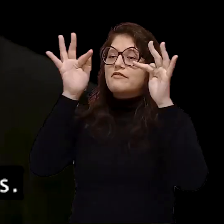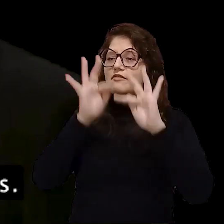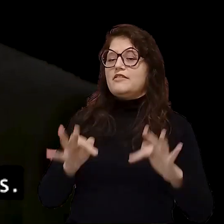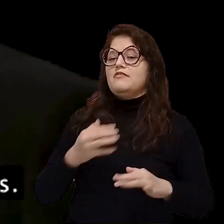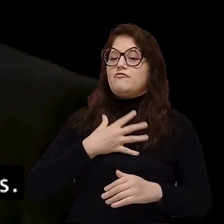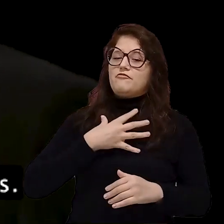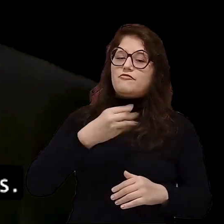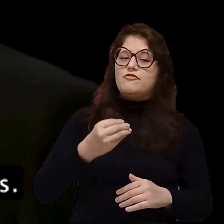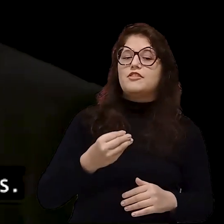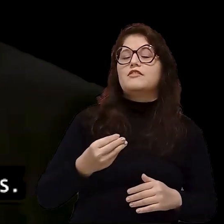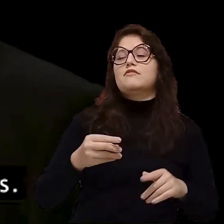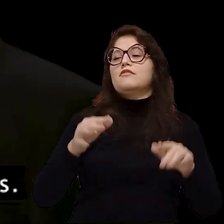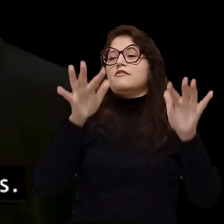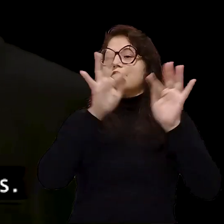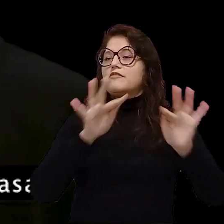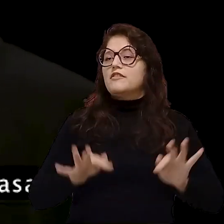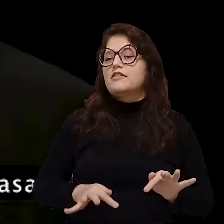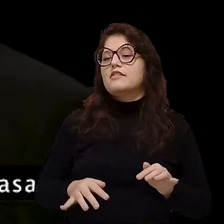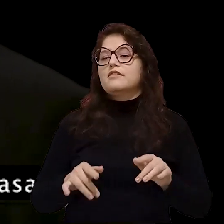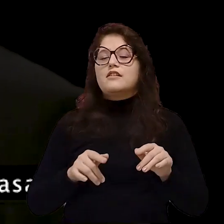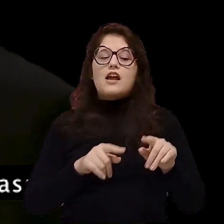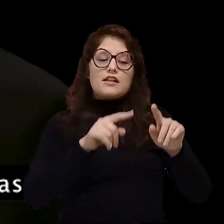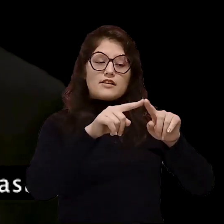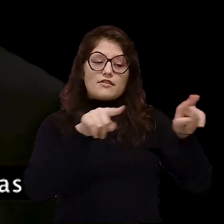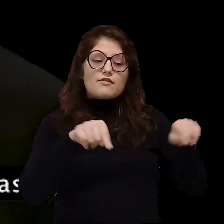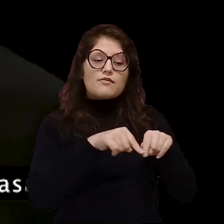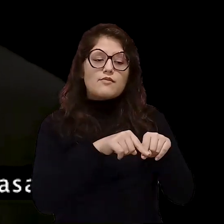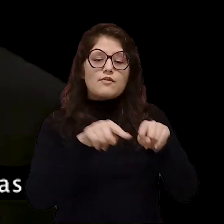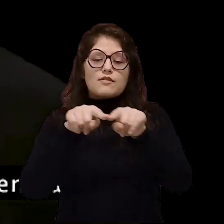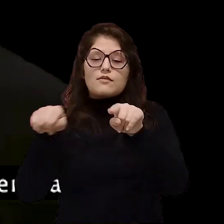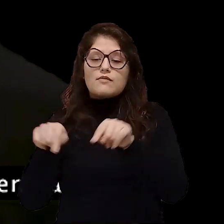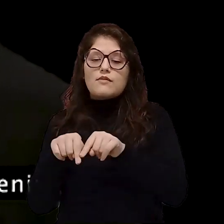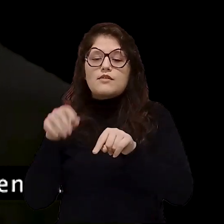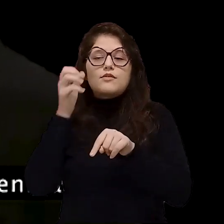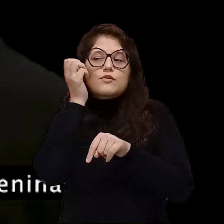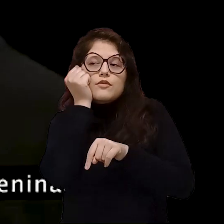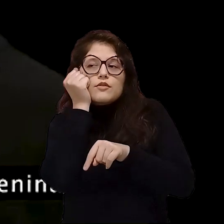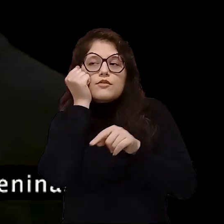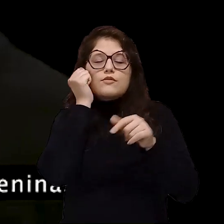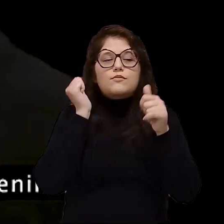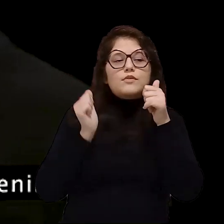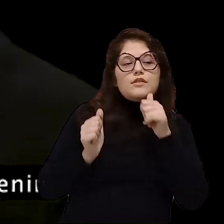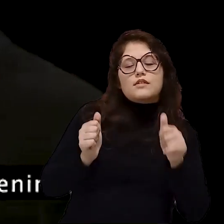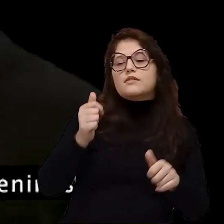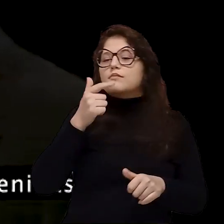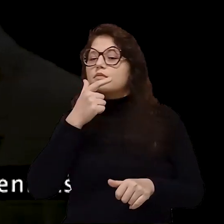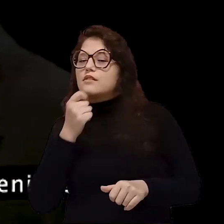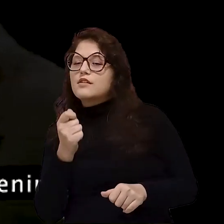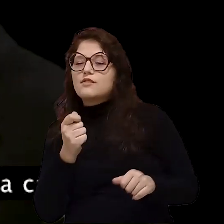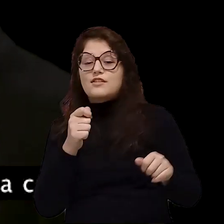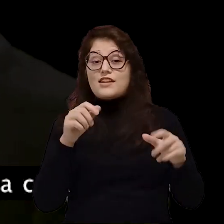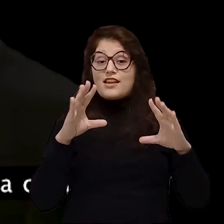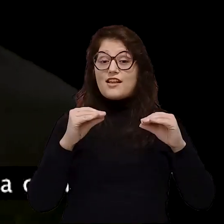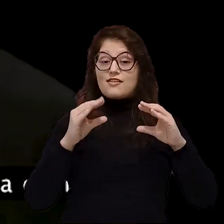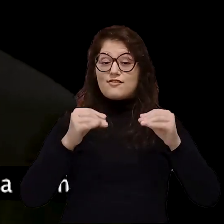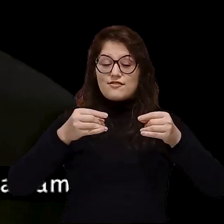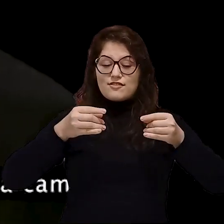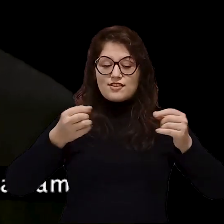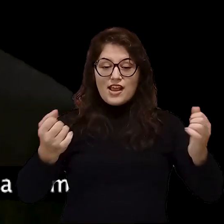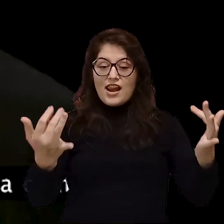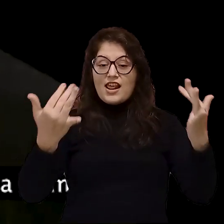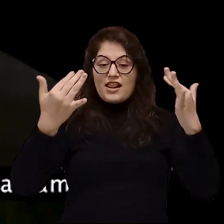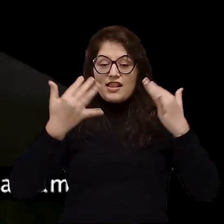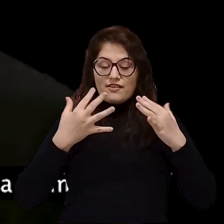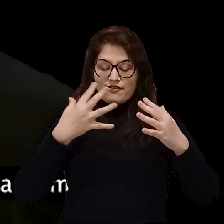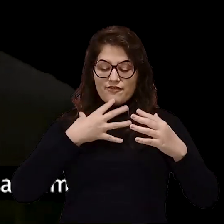my kids are so much happier now. She said, there's one room in my new place for the boys and one room for the girls, but at night they're